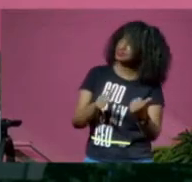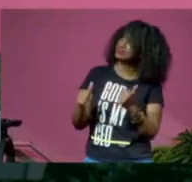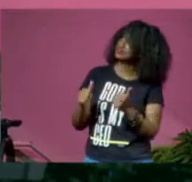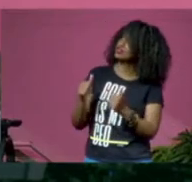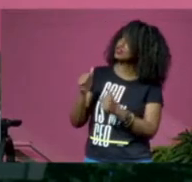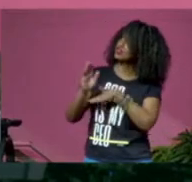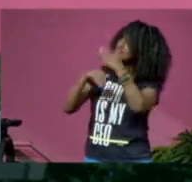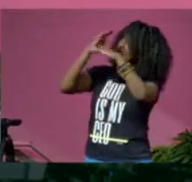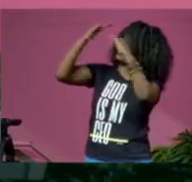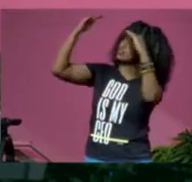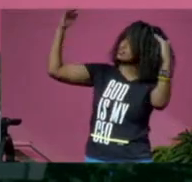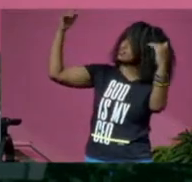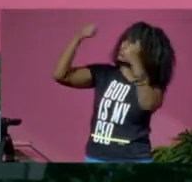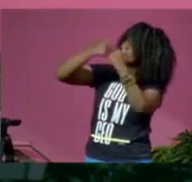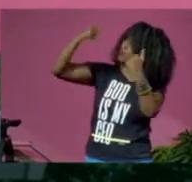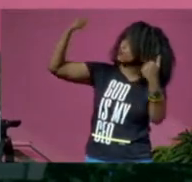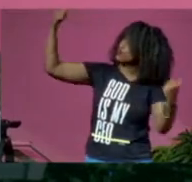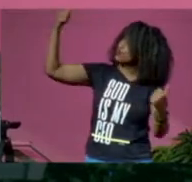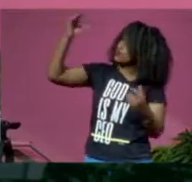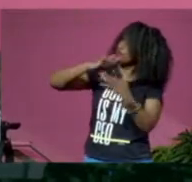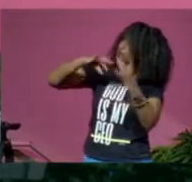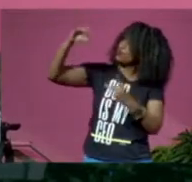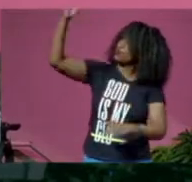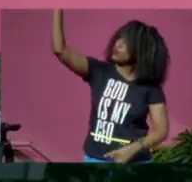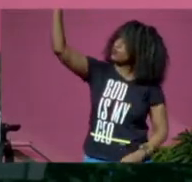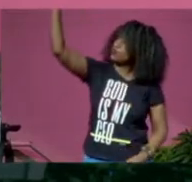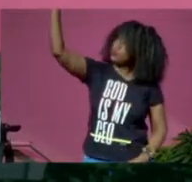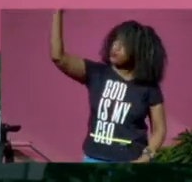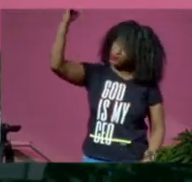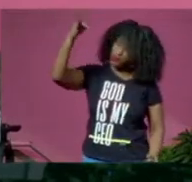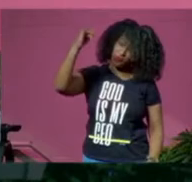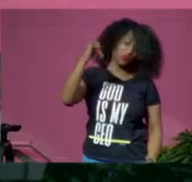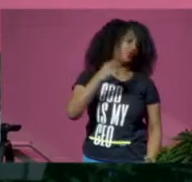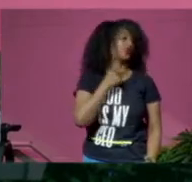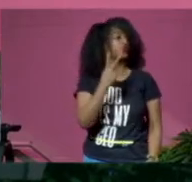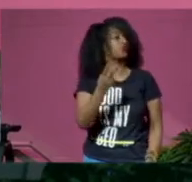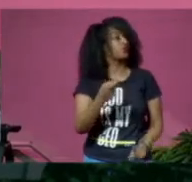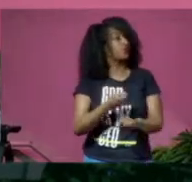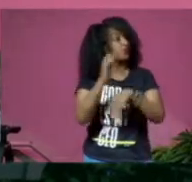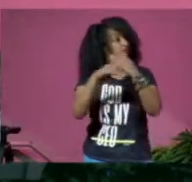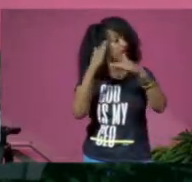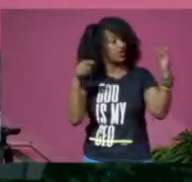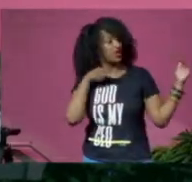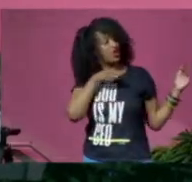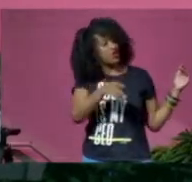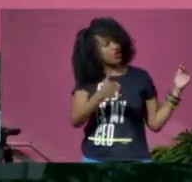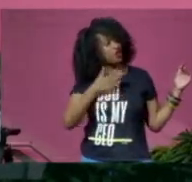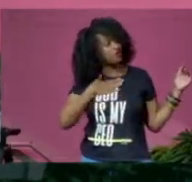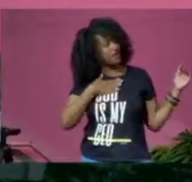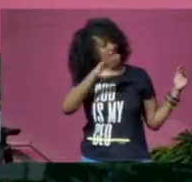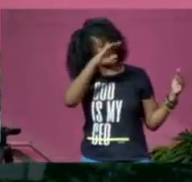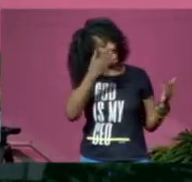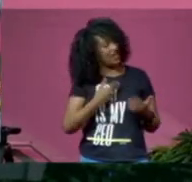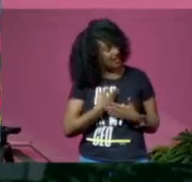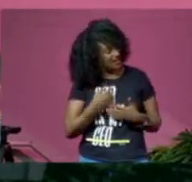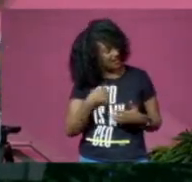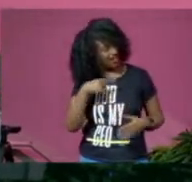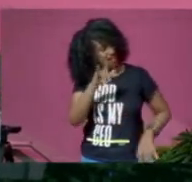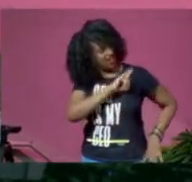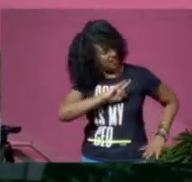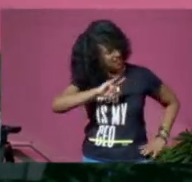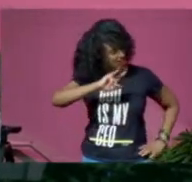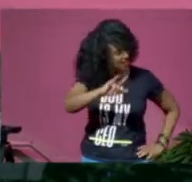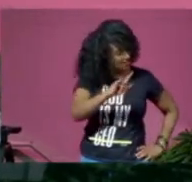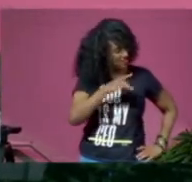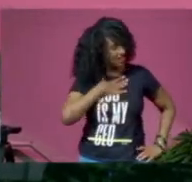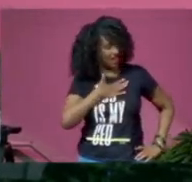open up and the Spirit descended on him like a dove. And a voice came from heaven which said, "You are my son, whom I love,